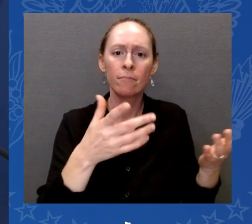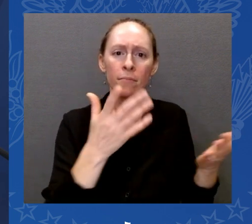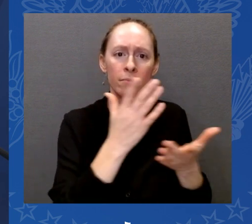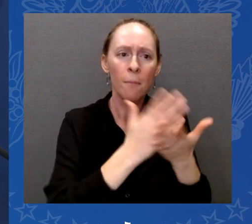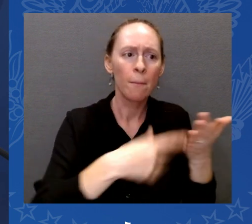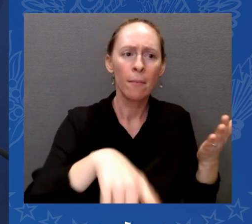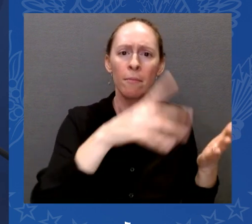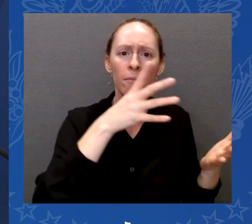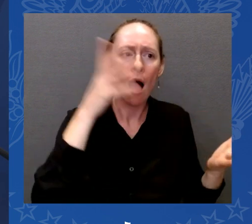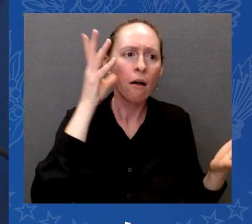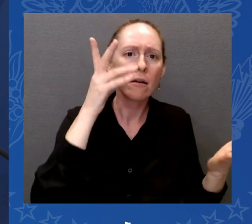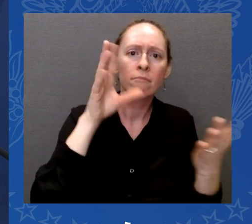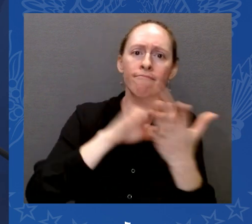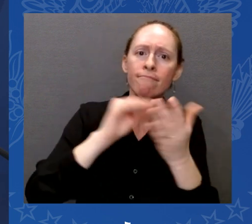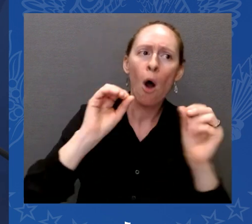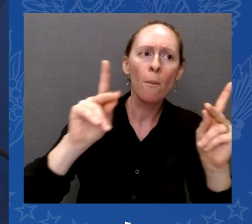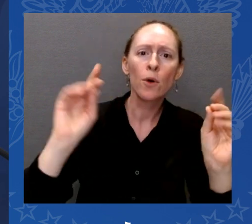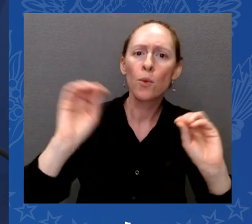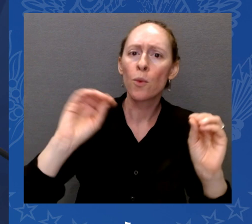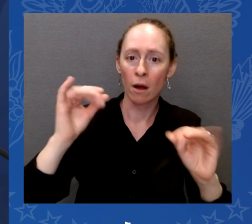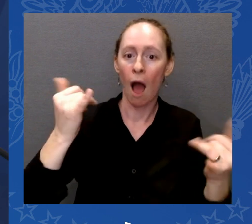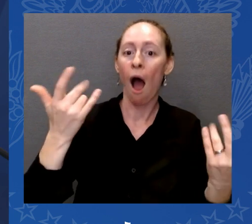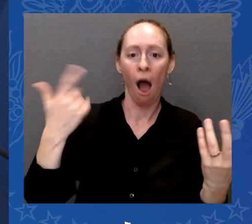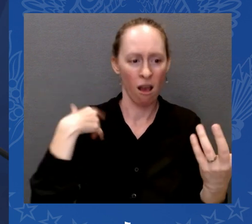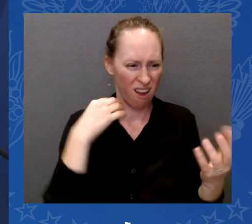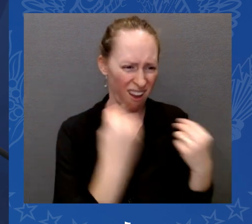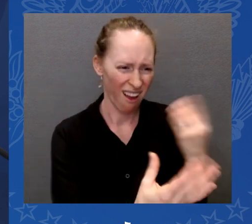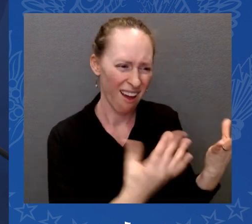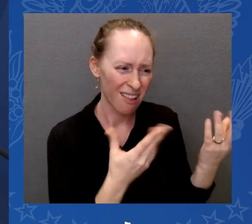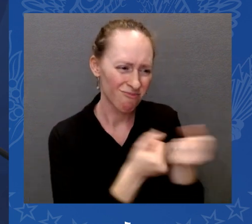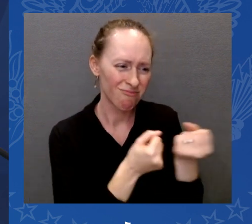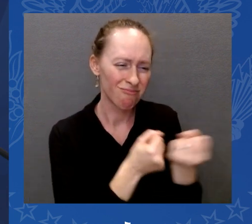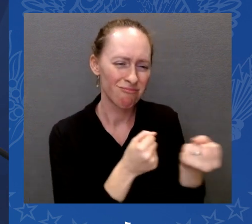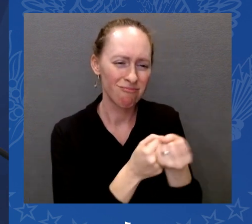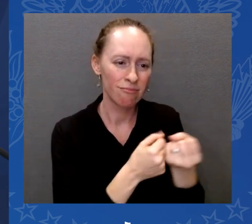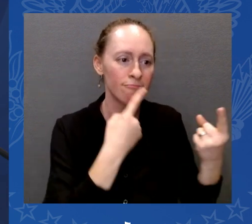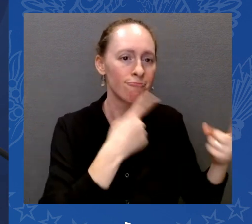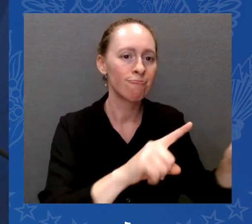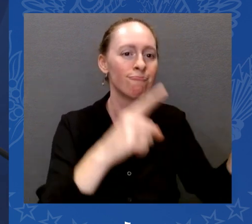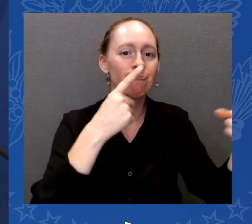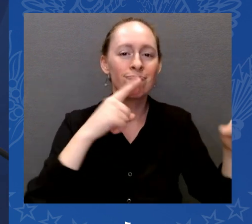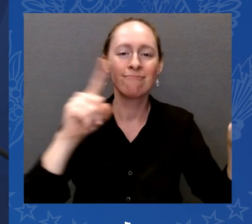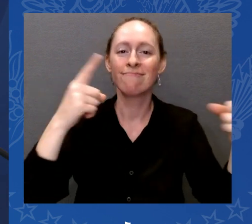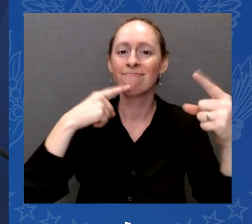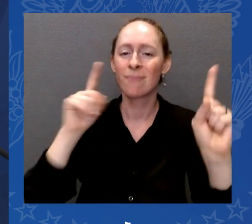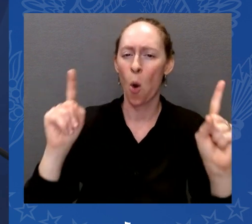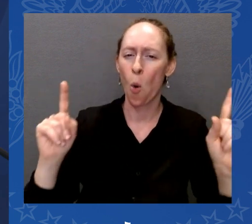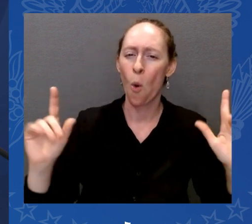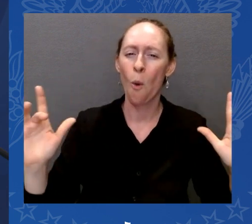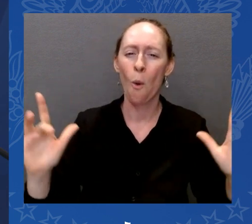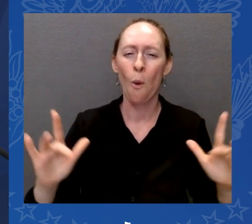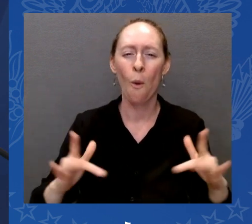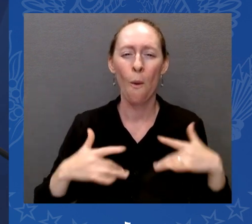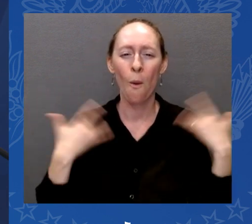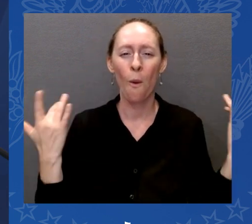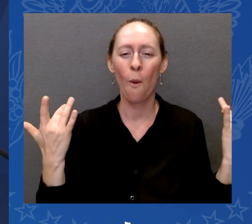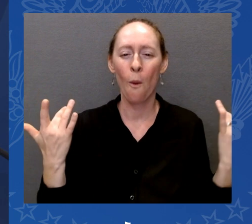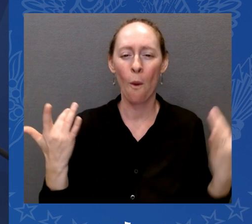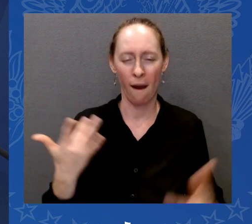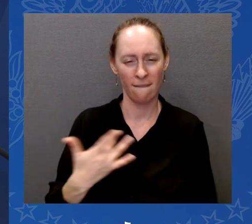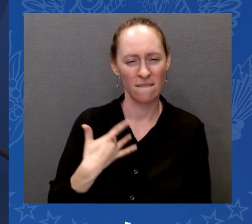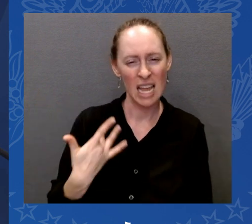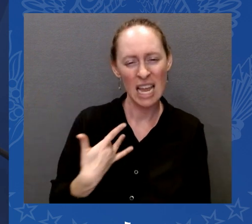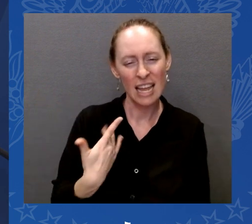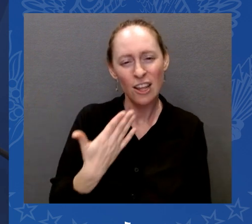dream, and it's happening before our eyes. That is what is so energizing. So those who gave up on this state a long